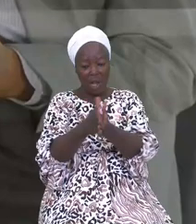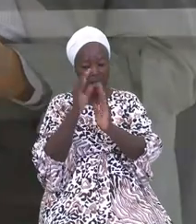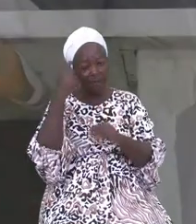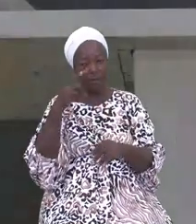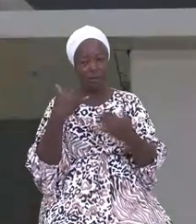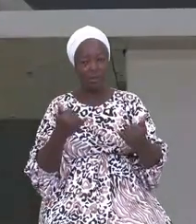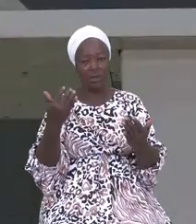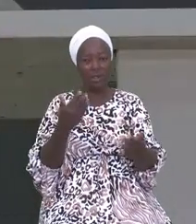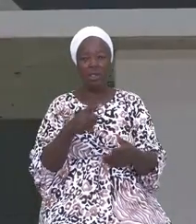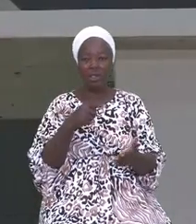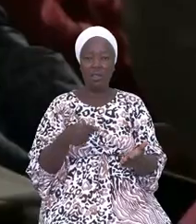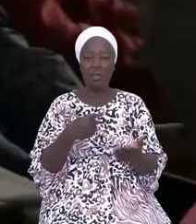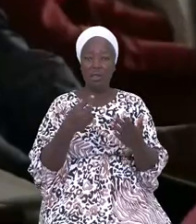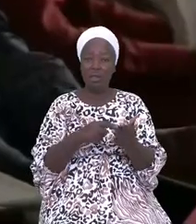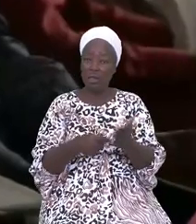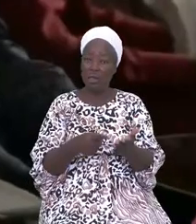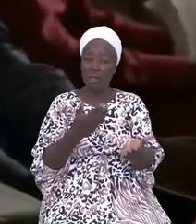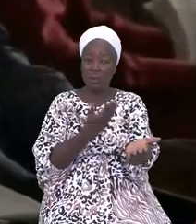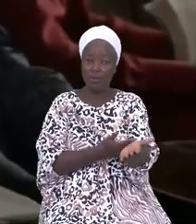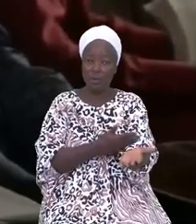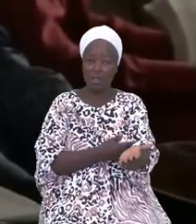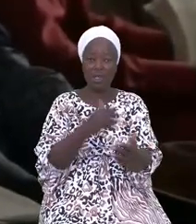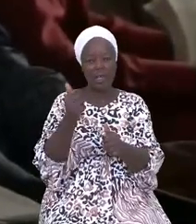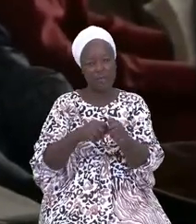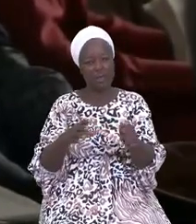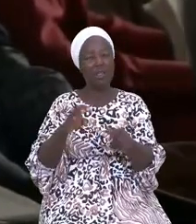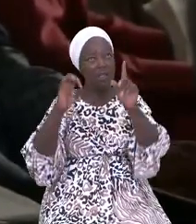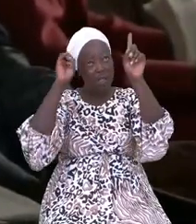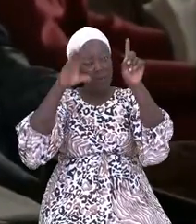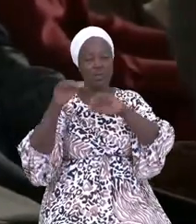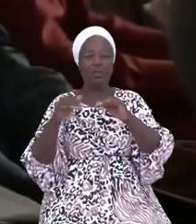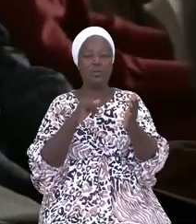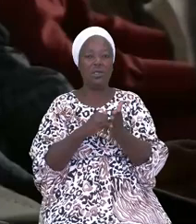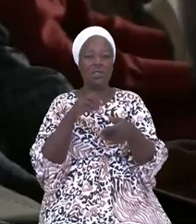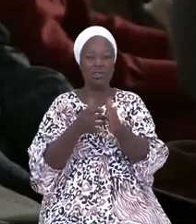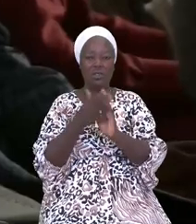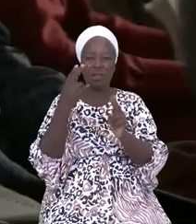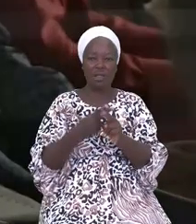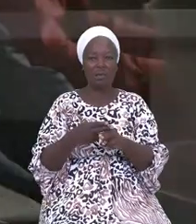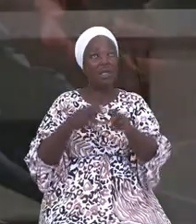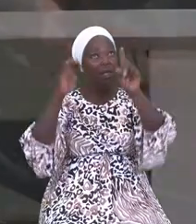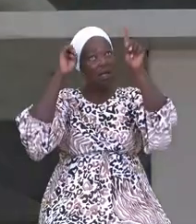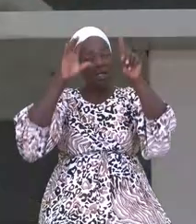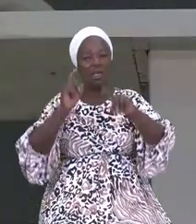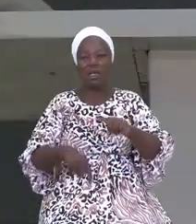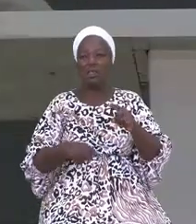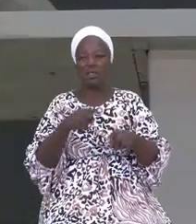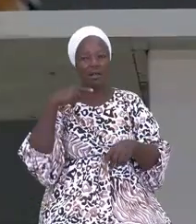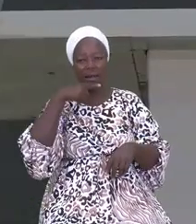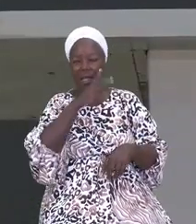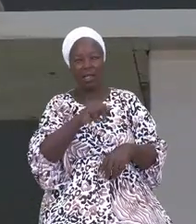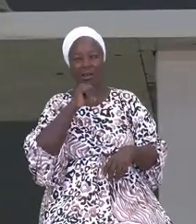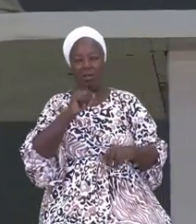everything he will do. Yeah. He cannot lie. And he cannot deny